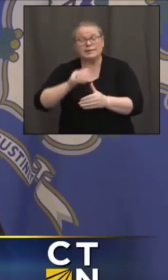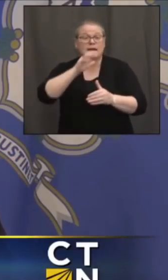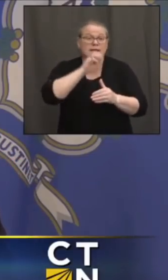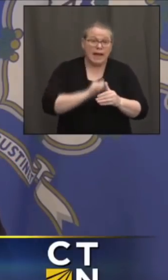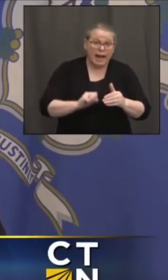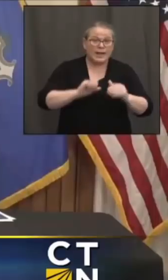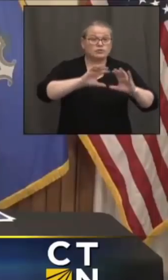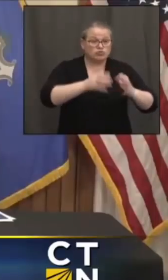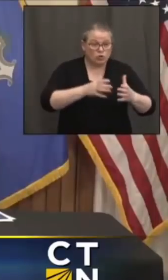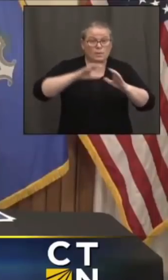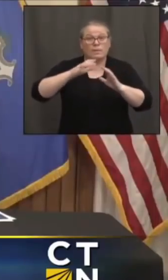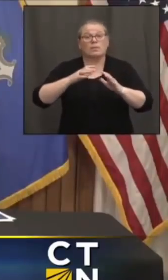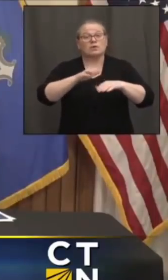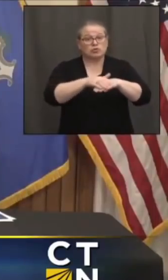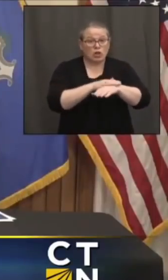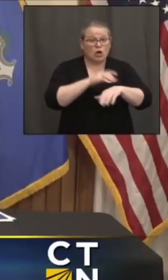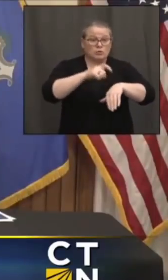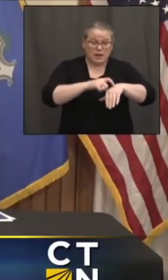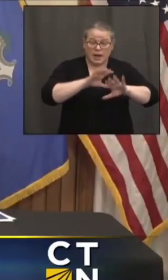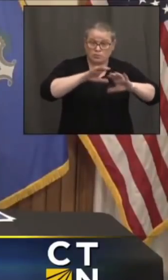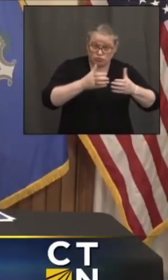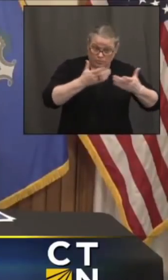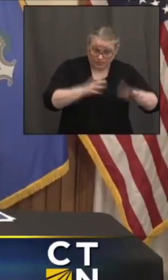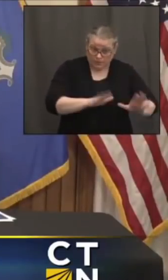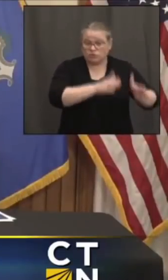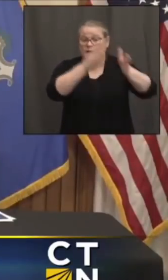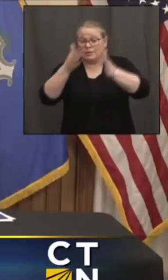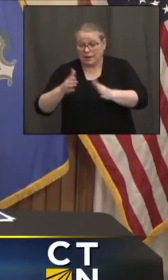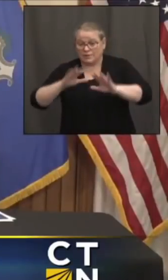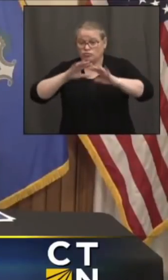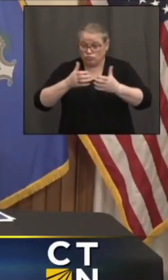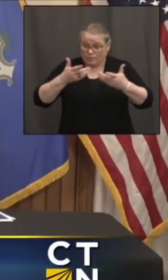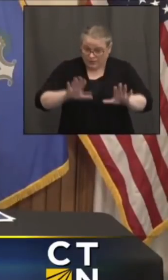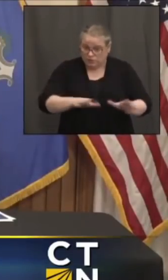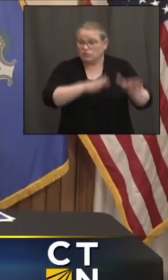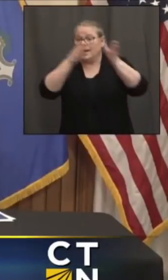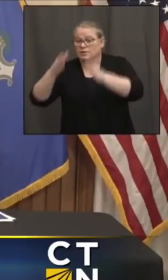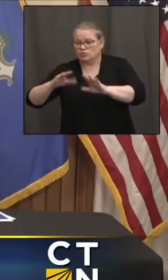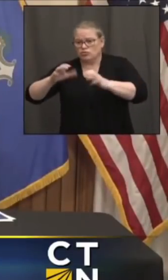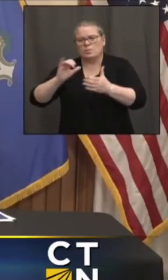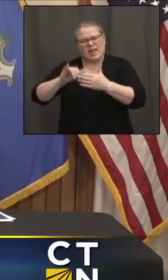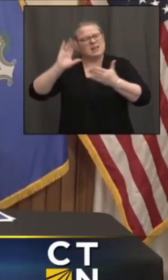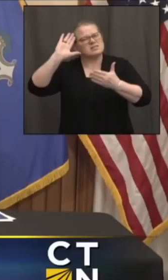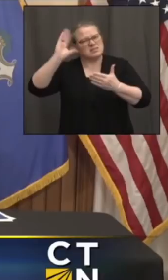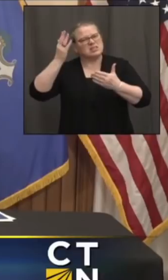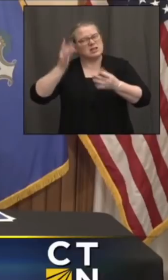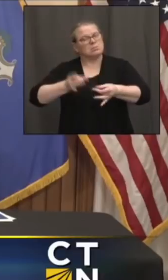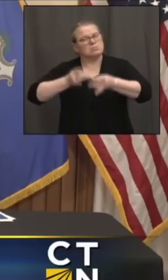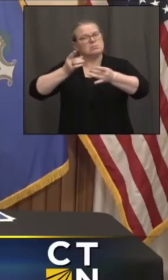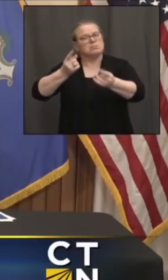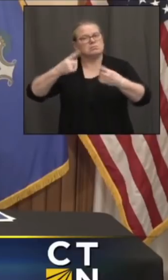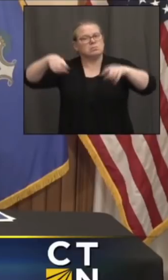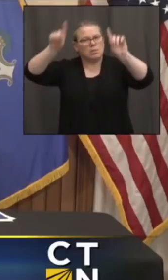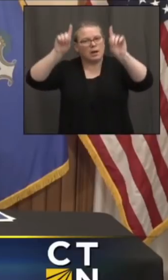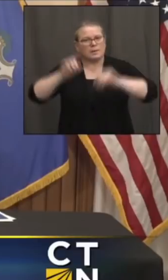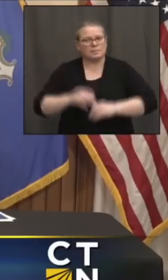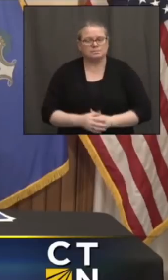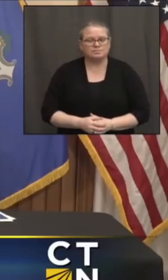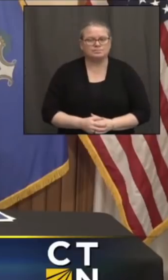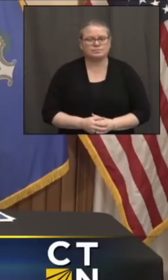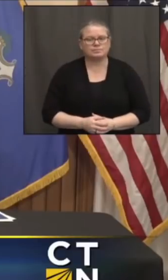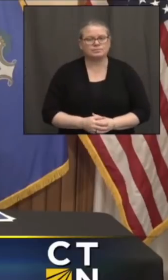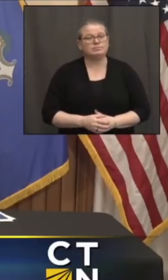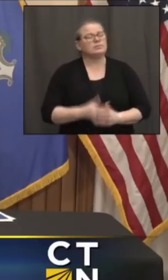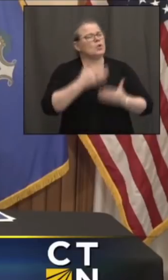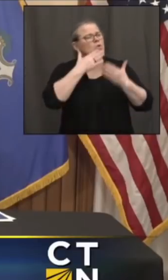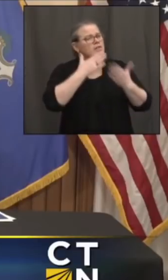Connecticut. Thanks. And then one more. The CDC had some recommendations about double masking that came out the other